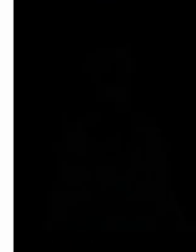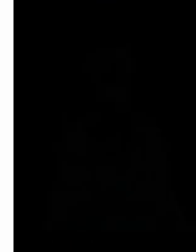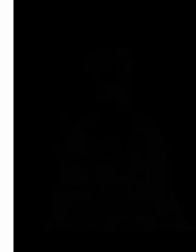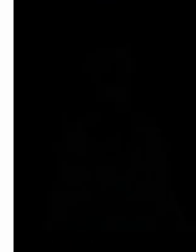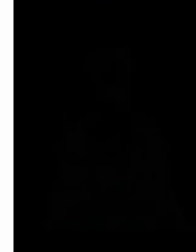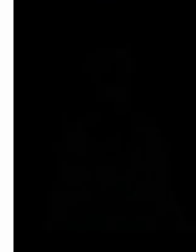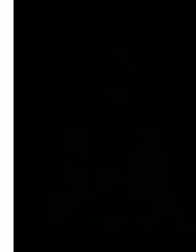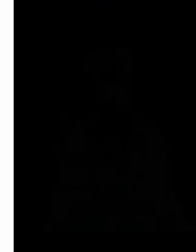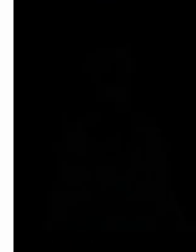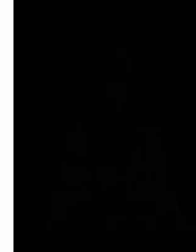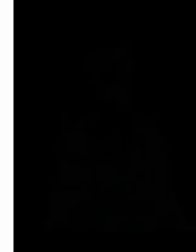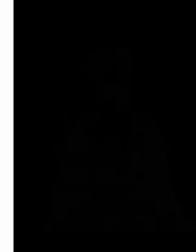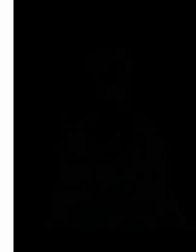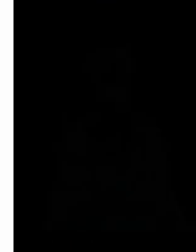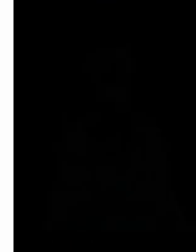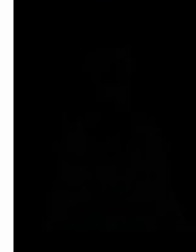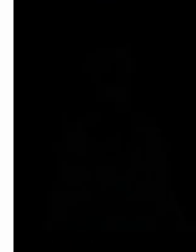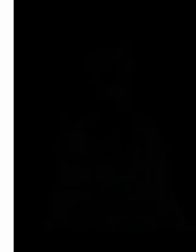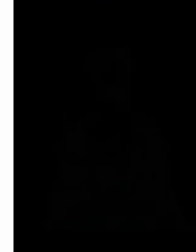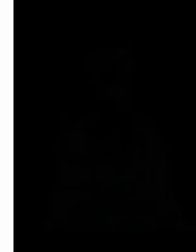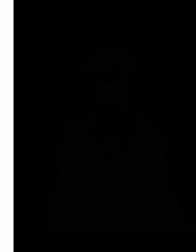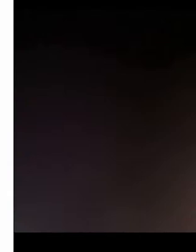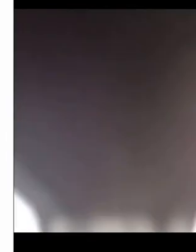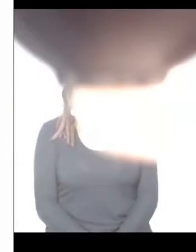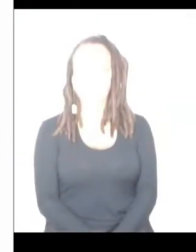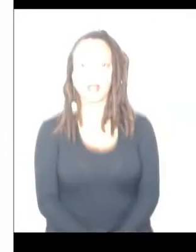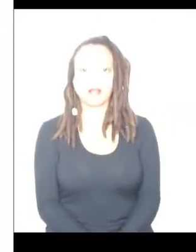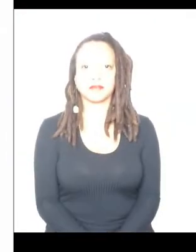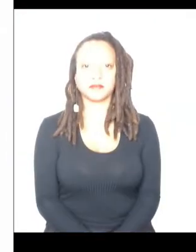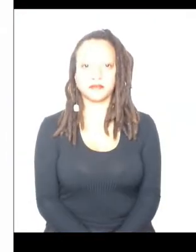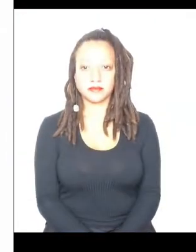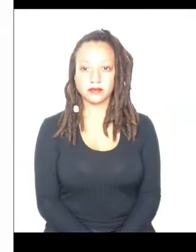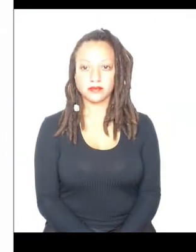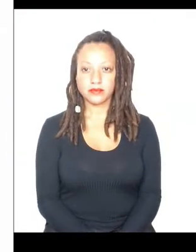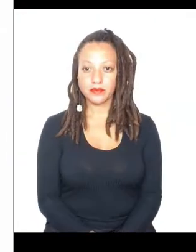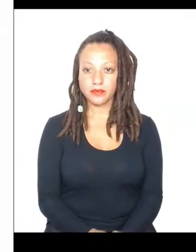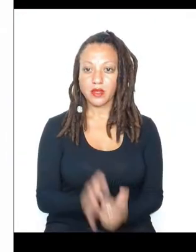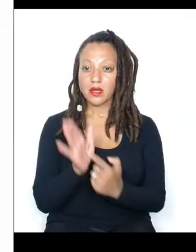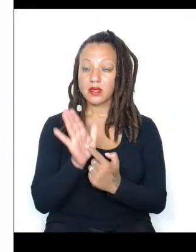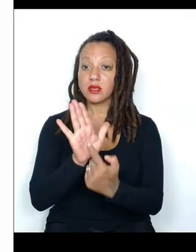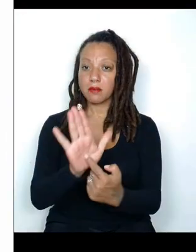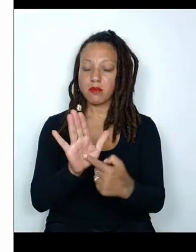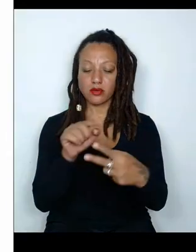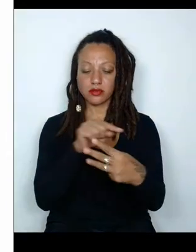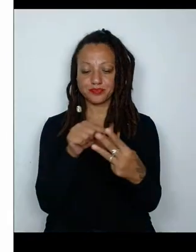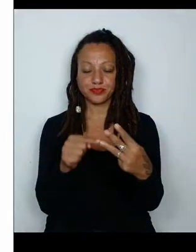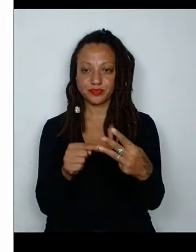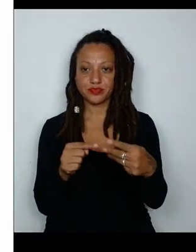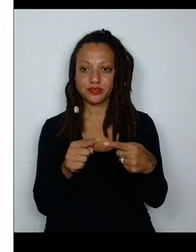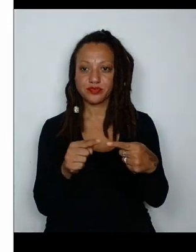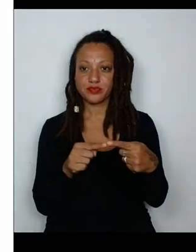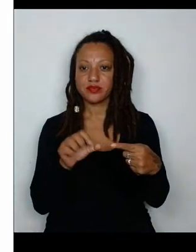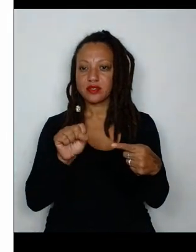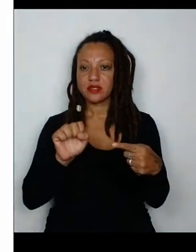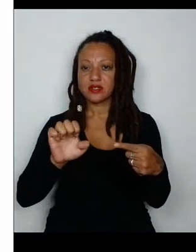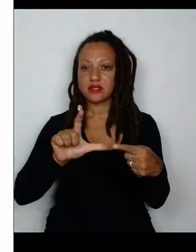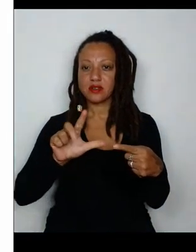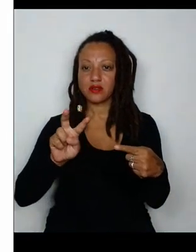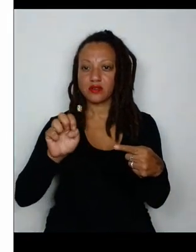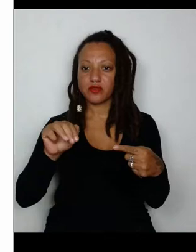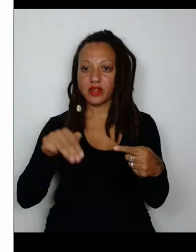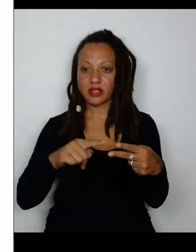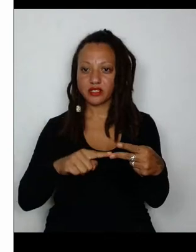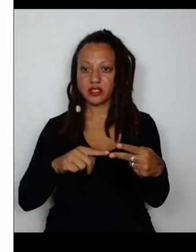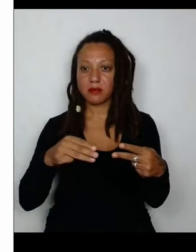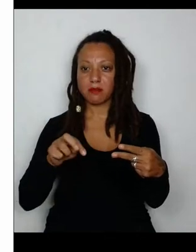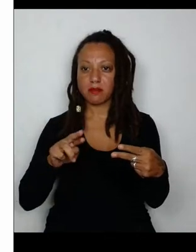of savage martyr mother we can describe the vire as the monster who embracing its creation filled her